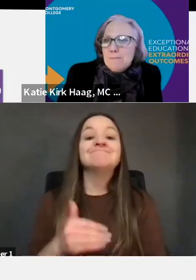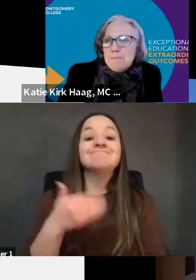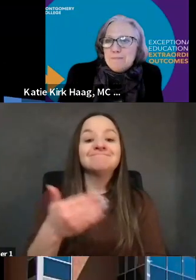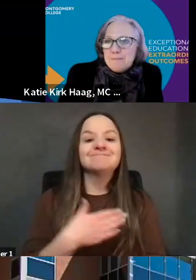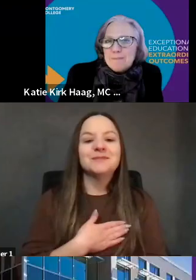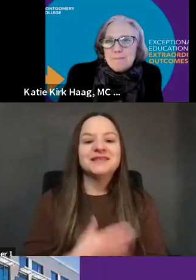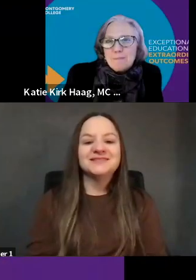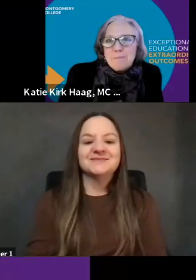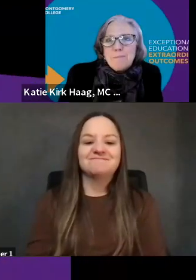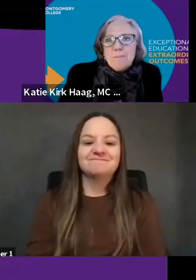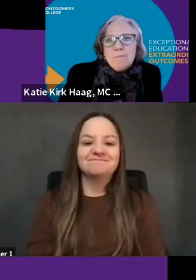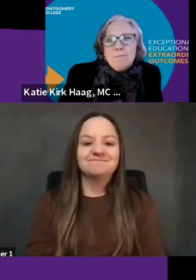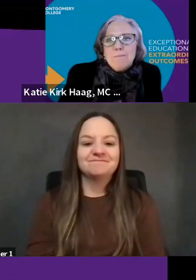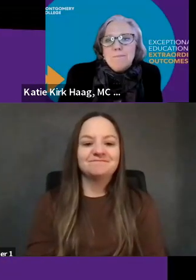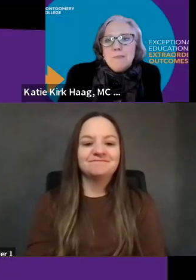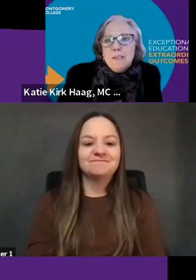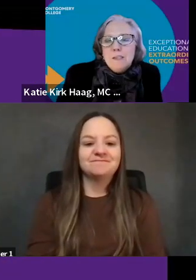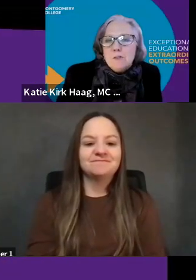please.